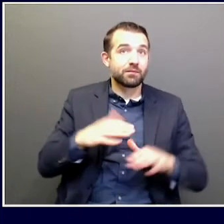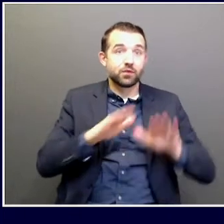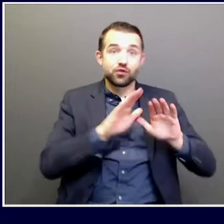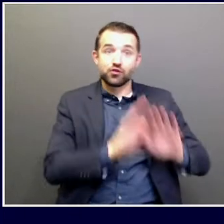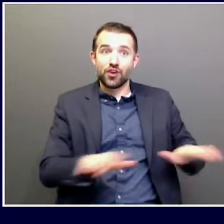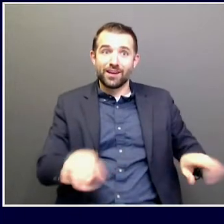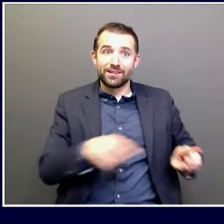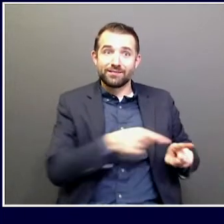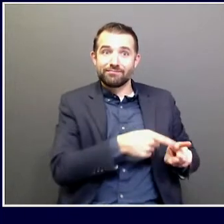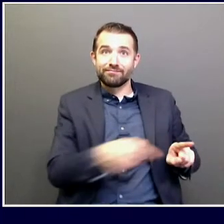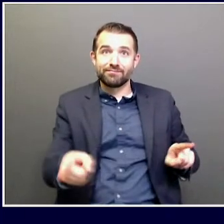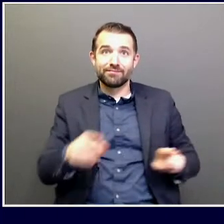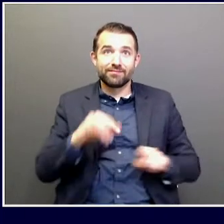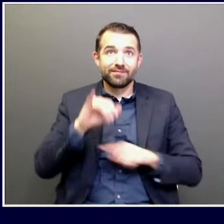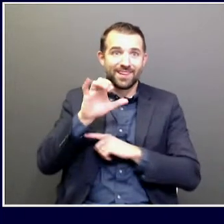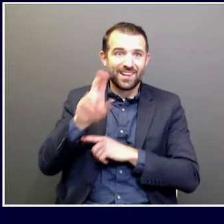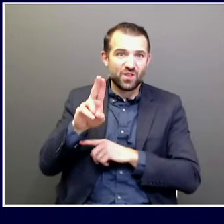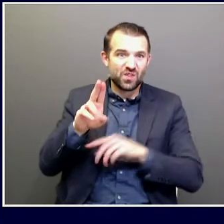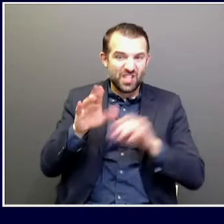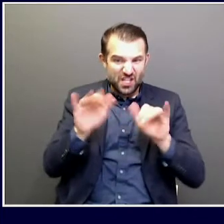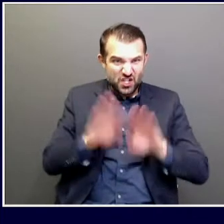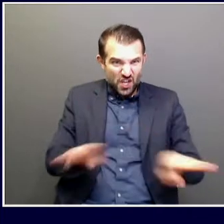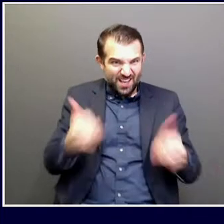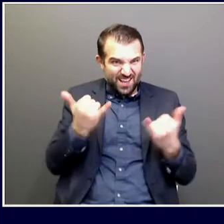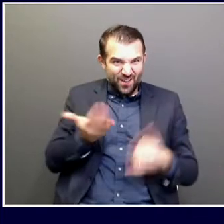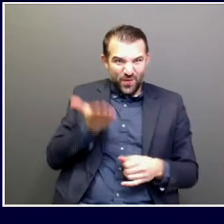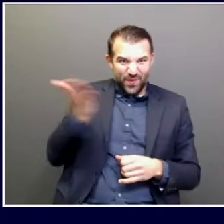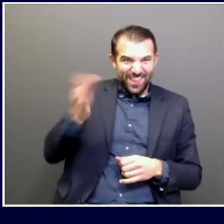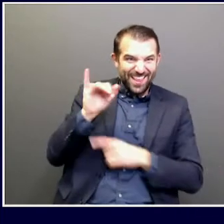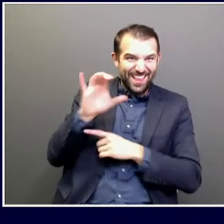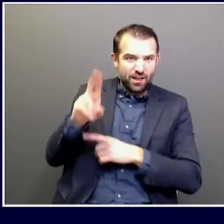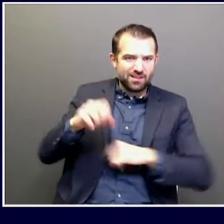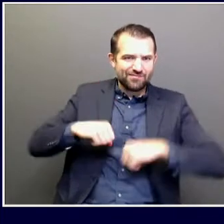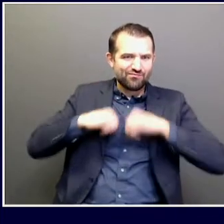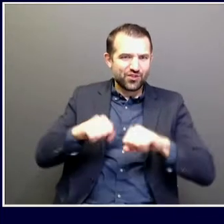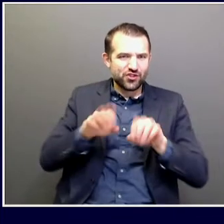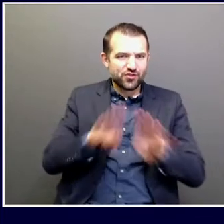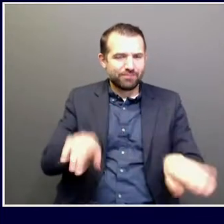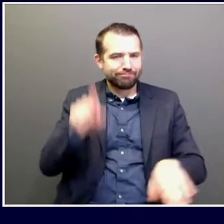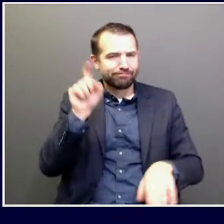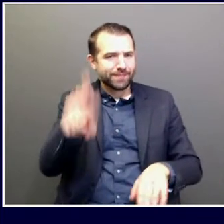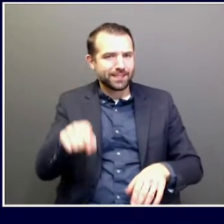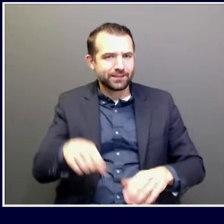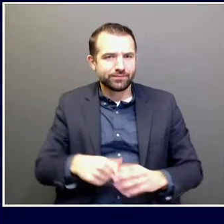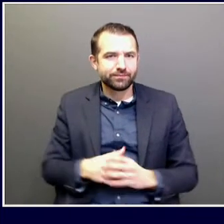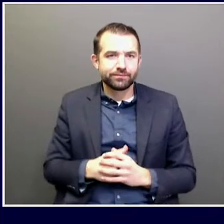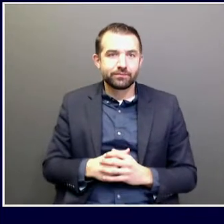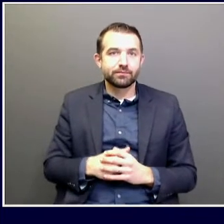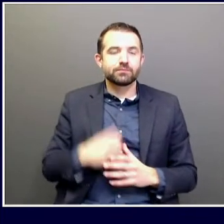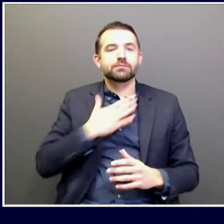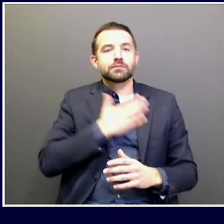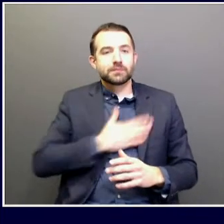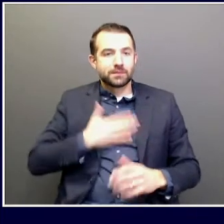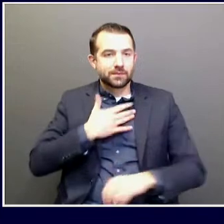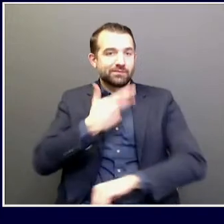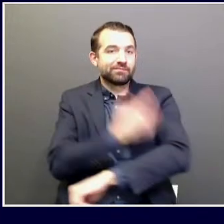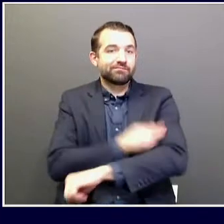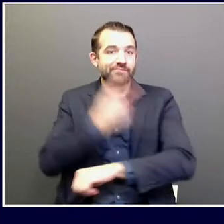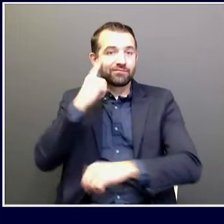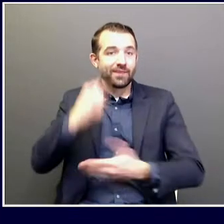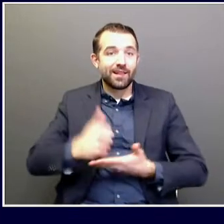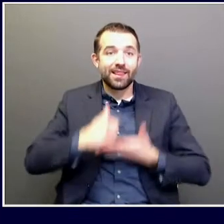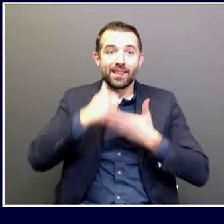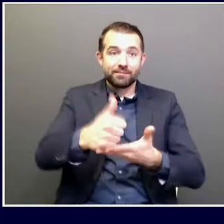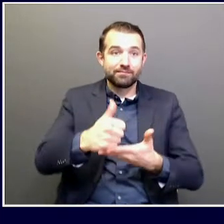now in one of our hospitals. Do it for our healthcare workers who bear the greatest burden of all. Do it for our